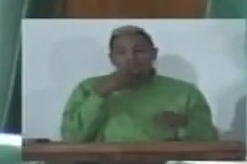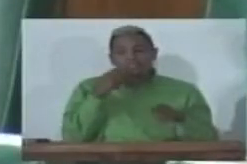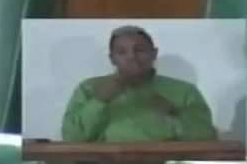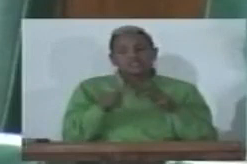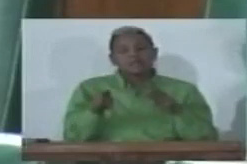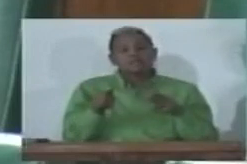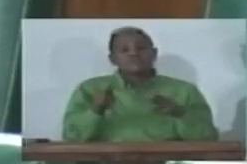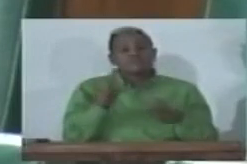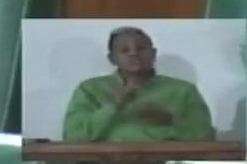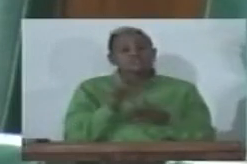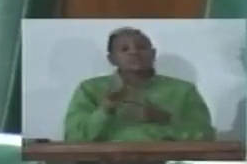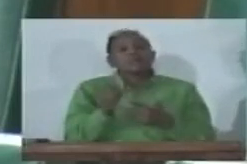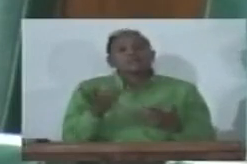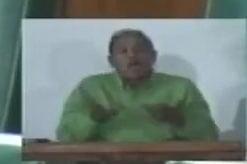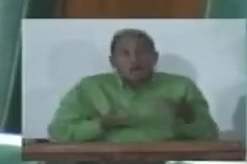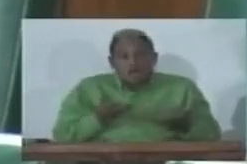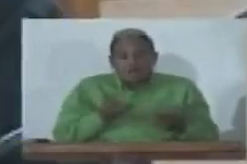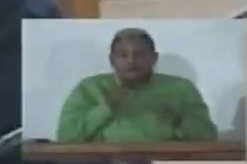disability.